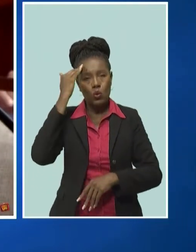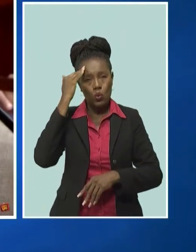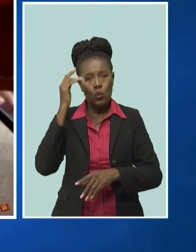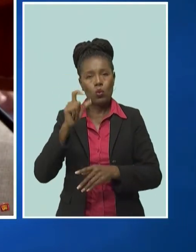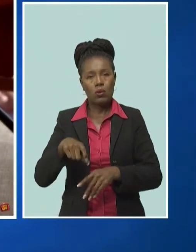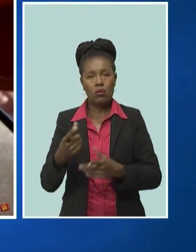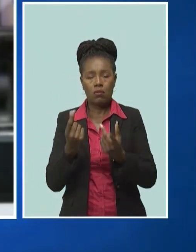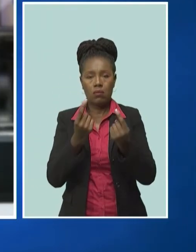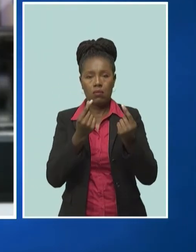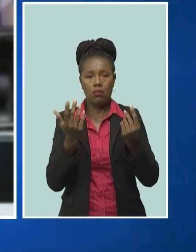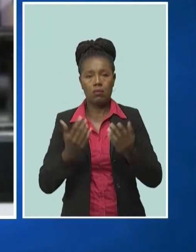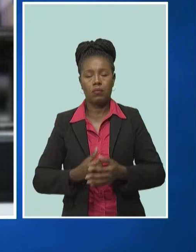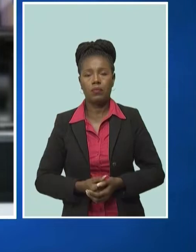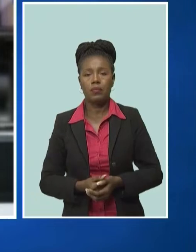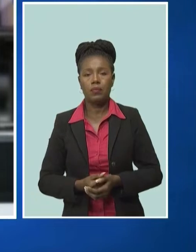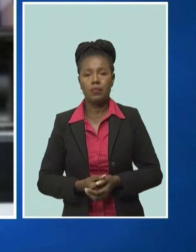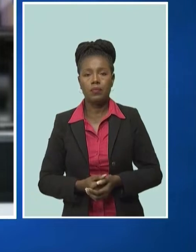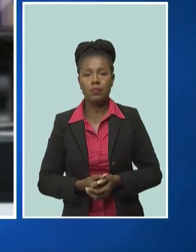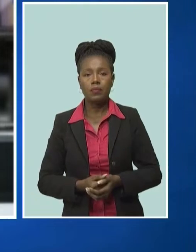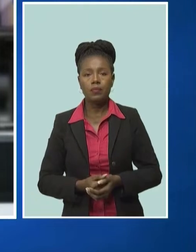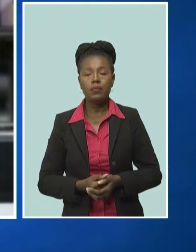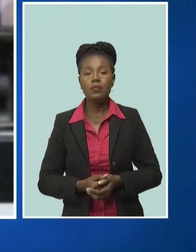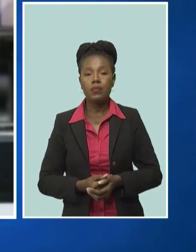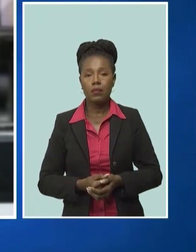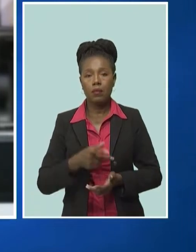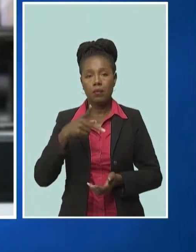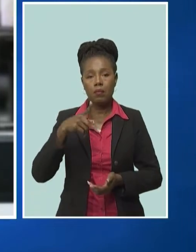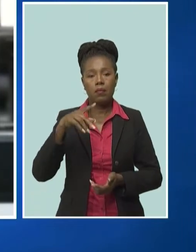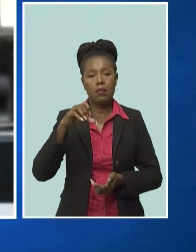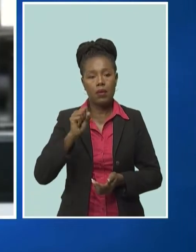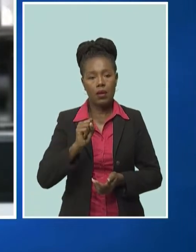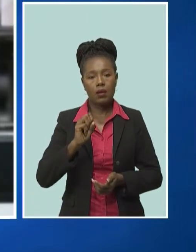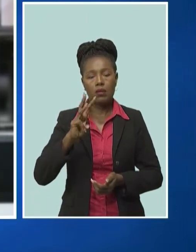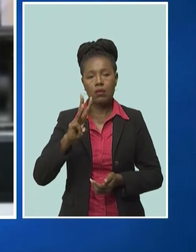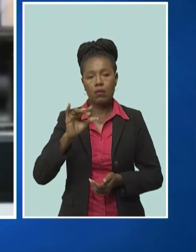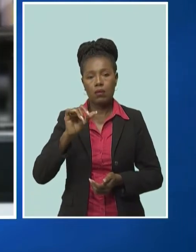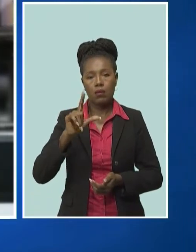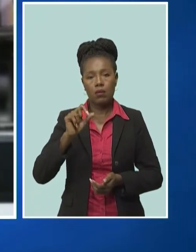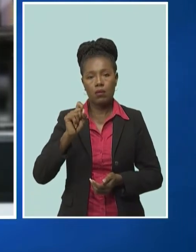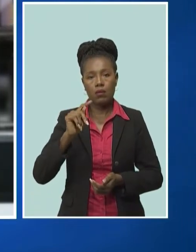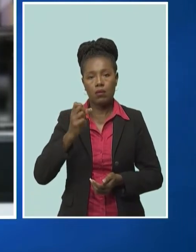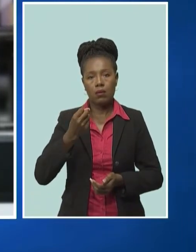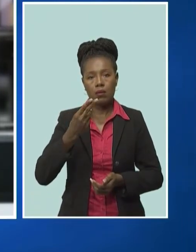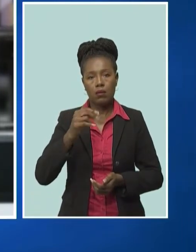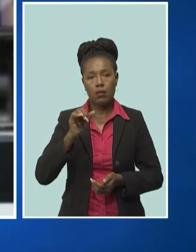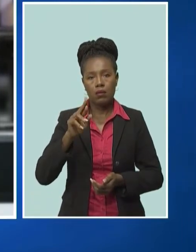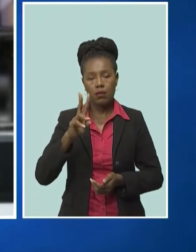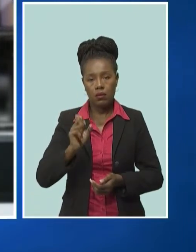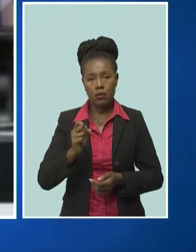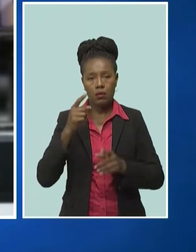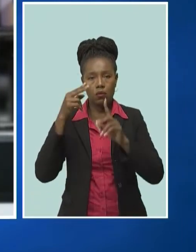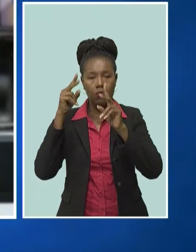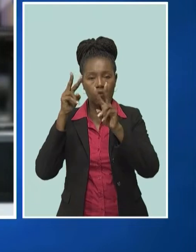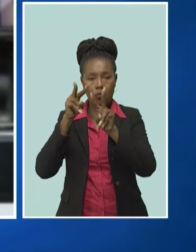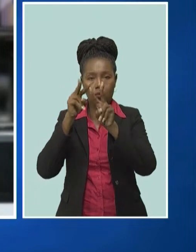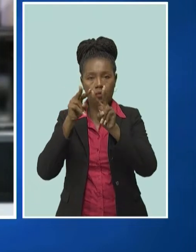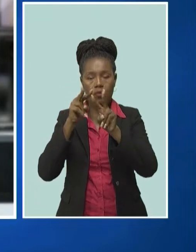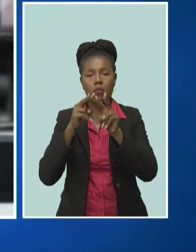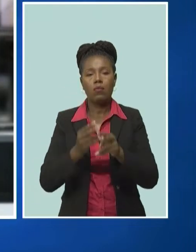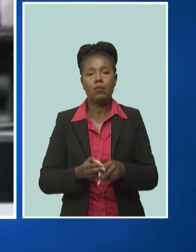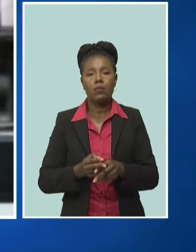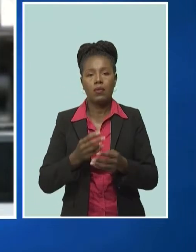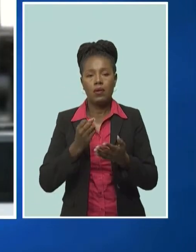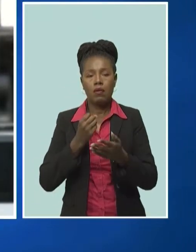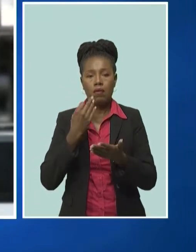do. Permanent Secretary Jehu Wilshire says they're looking to get things going in the next financial year because there